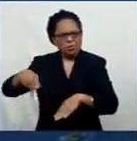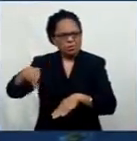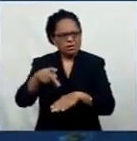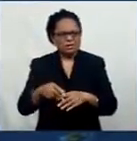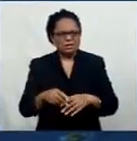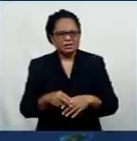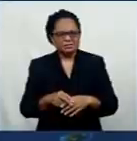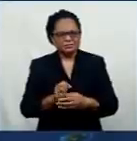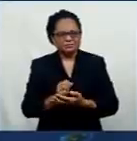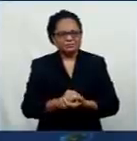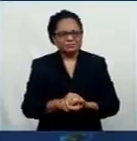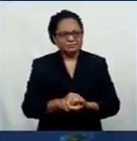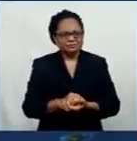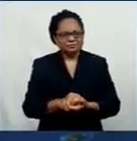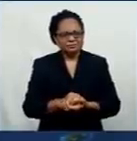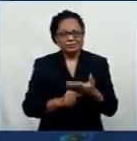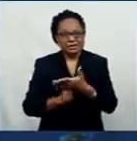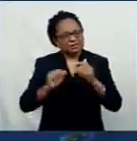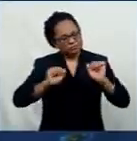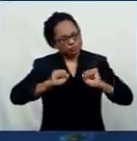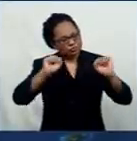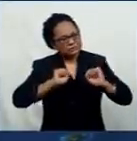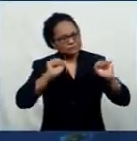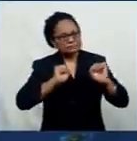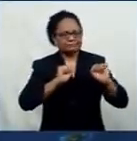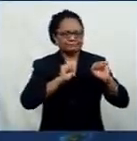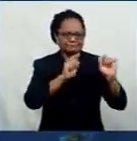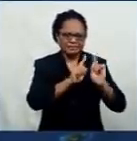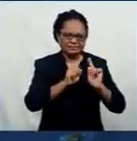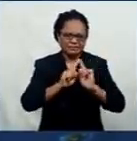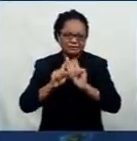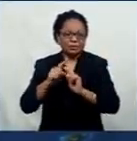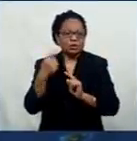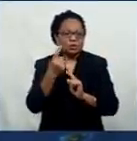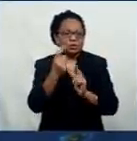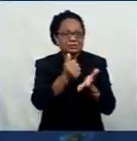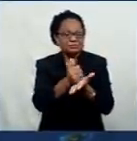land-based training with gym equipment that we had been sponsored by